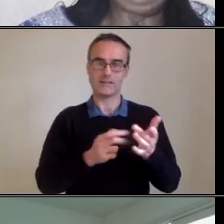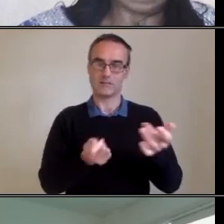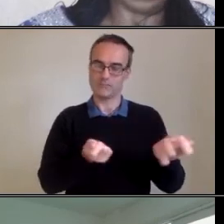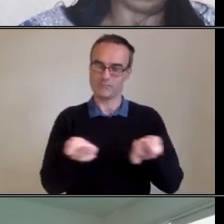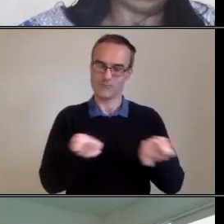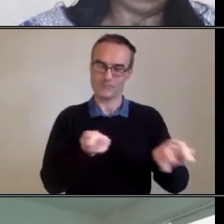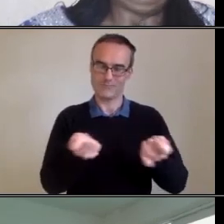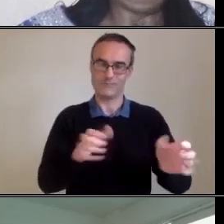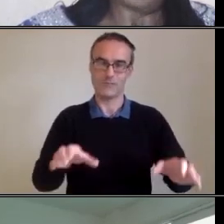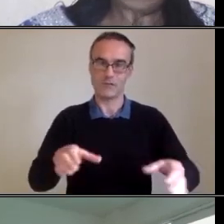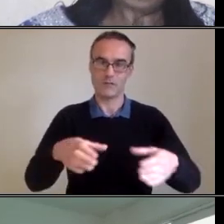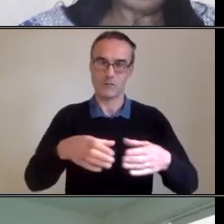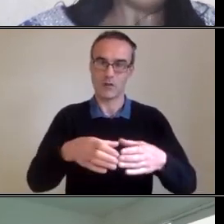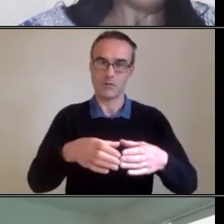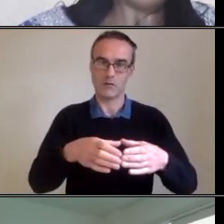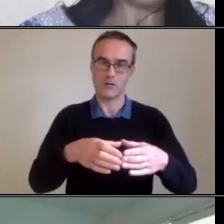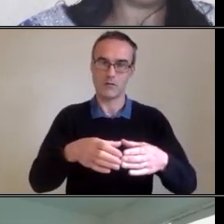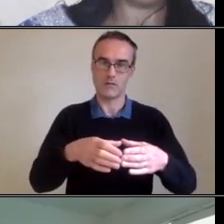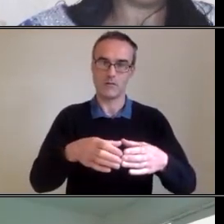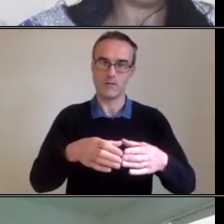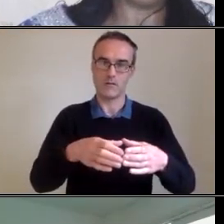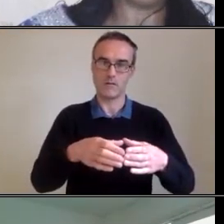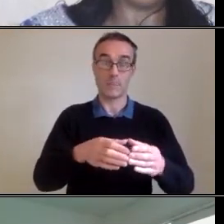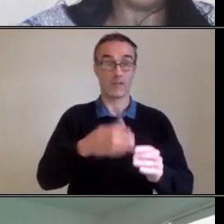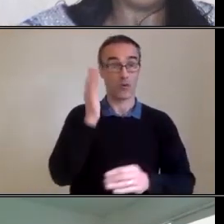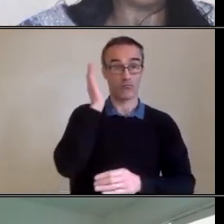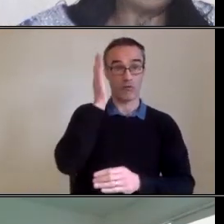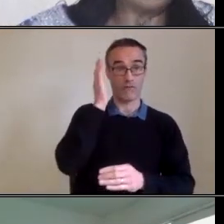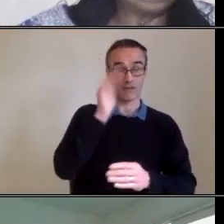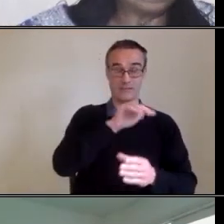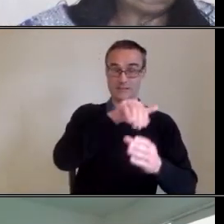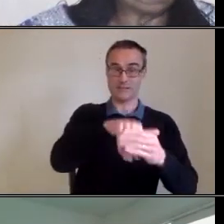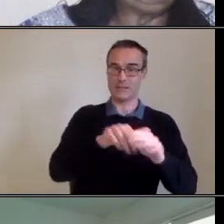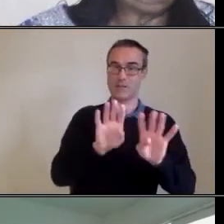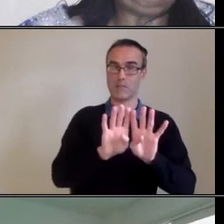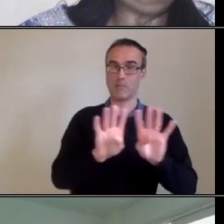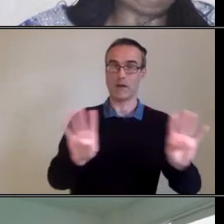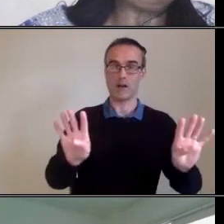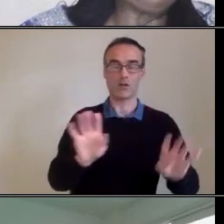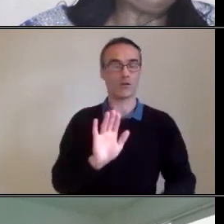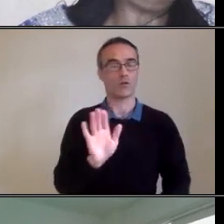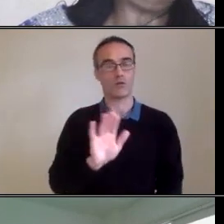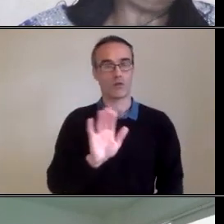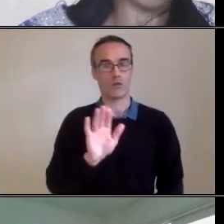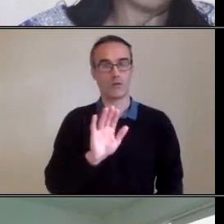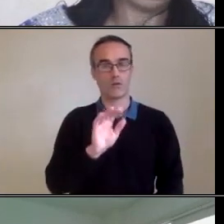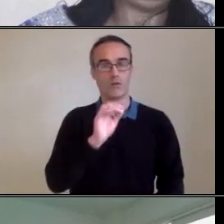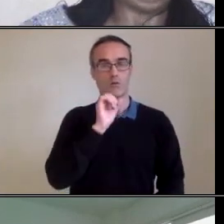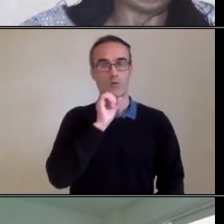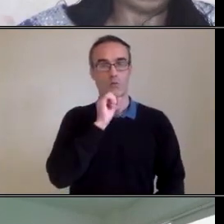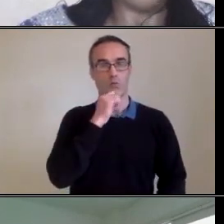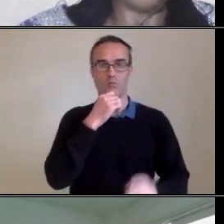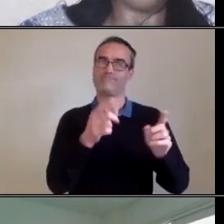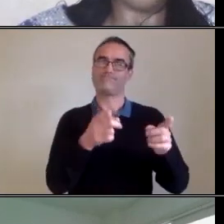in the panel. Not even some lower rank